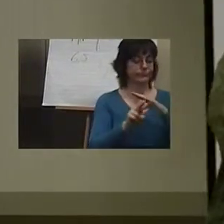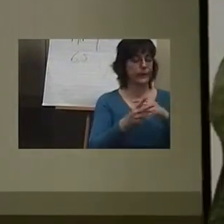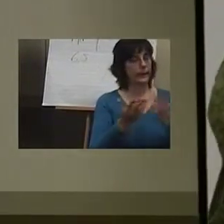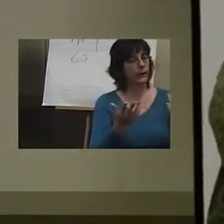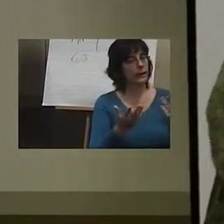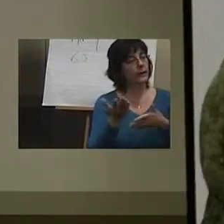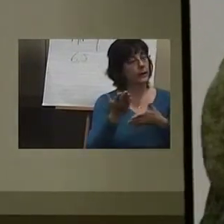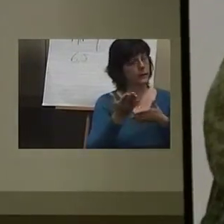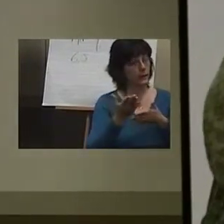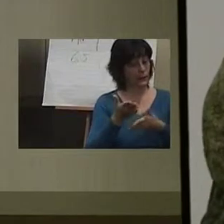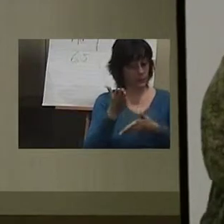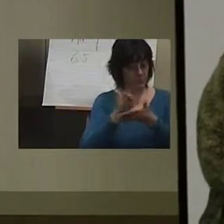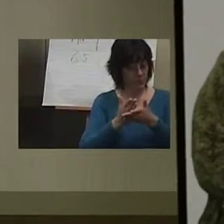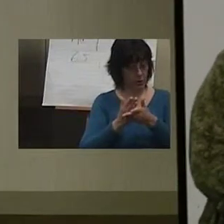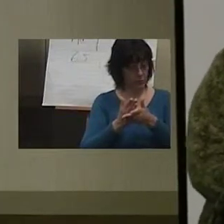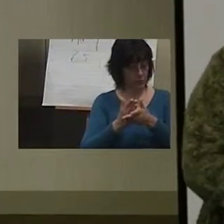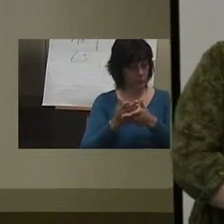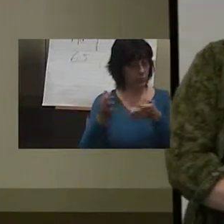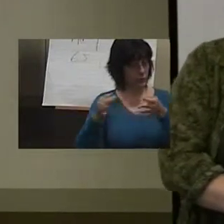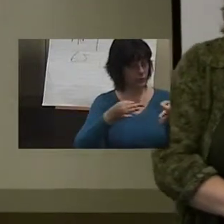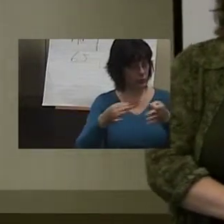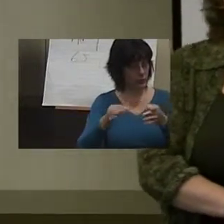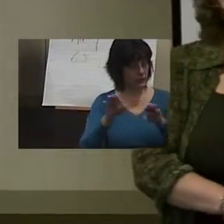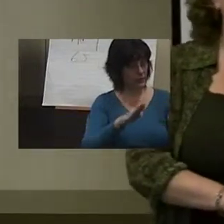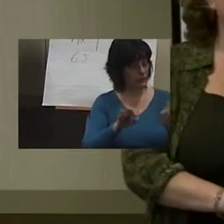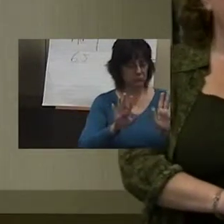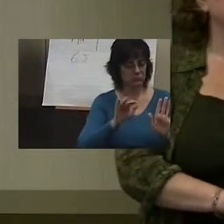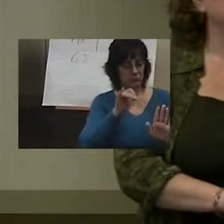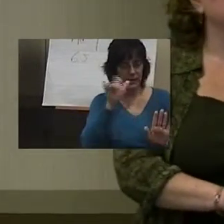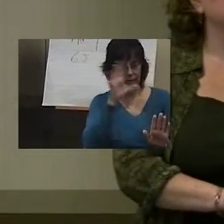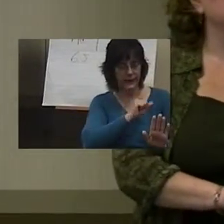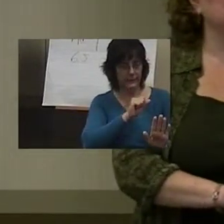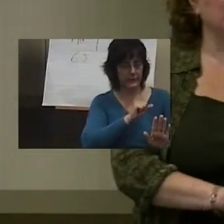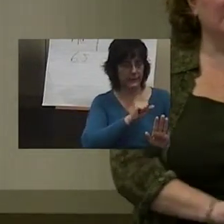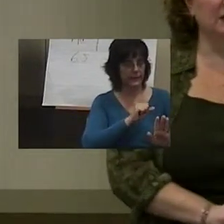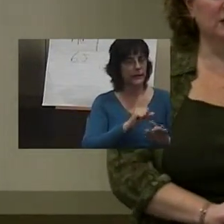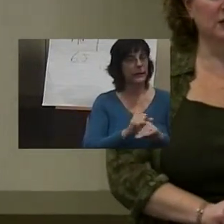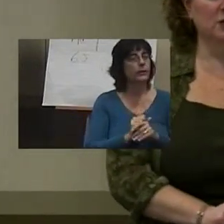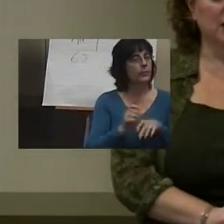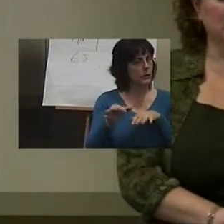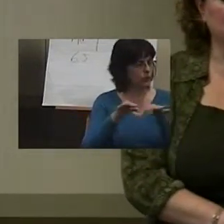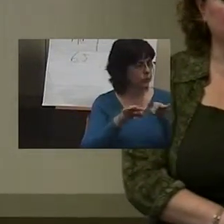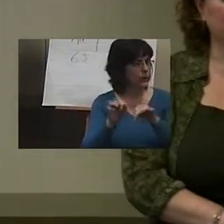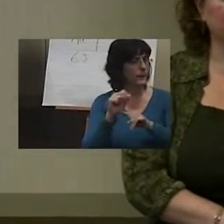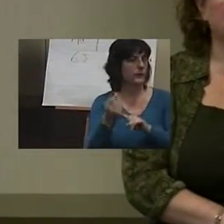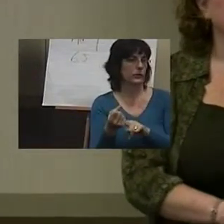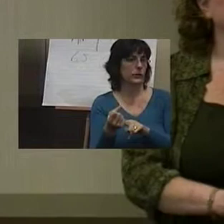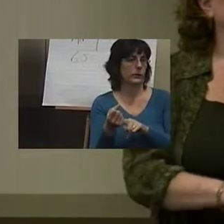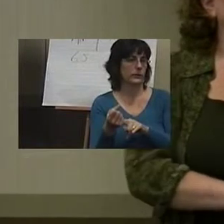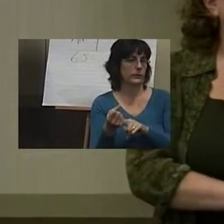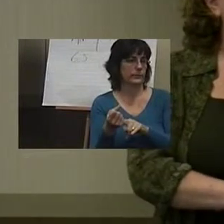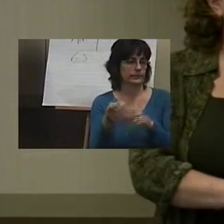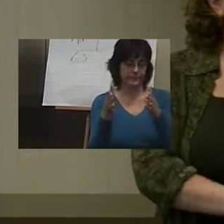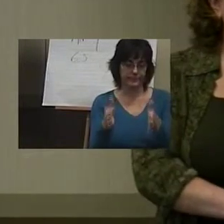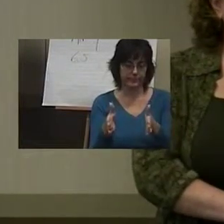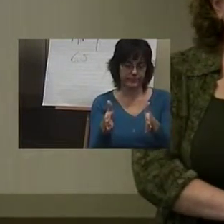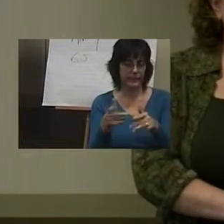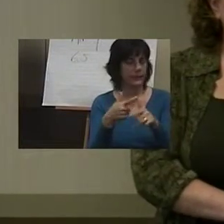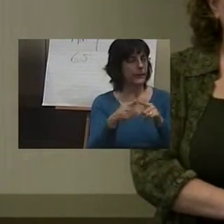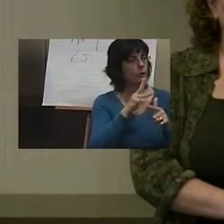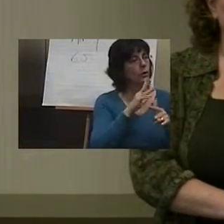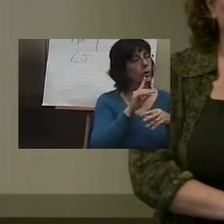part that describes the behavior, that's not a guess. You've got data on that. So you've got your hypothesis, you're describing the situation, and you're